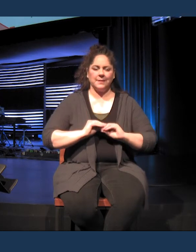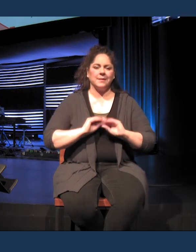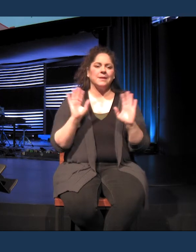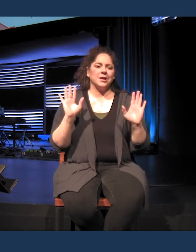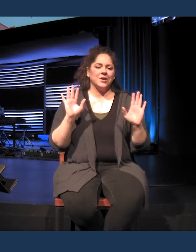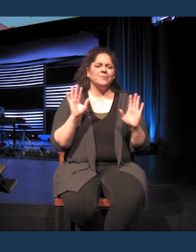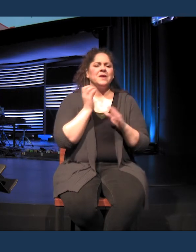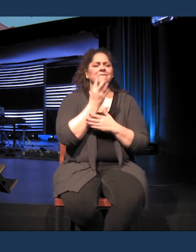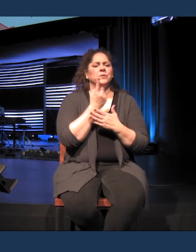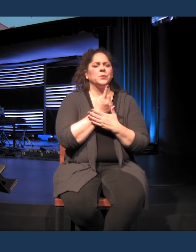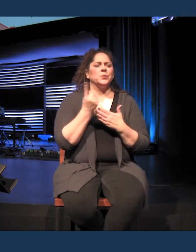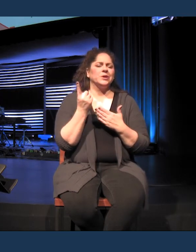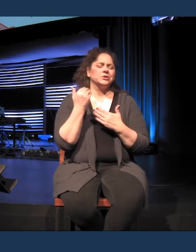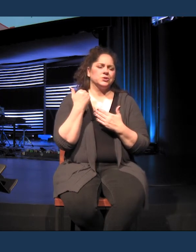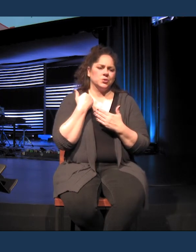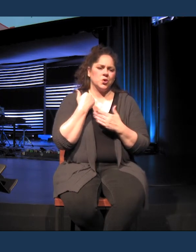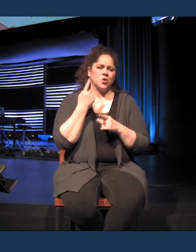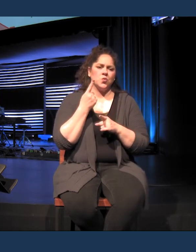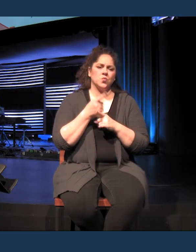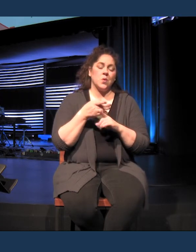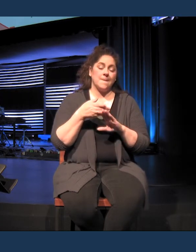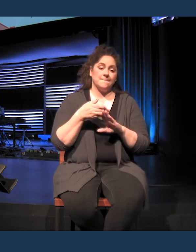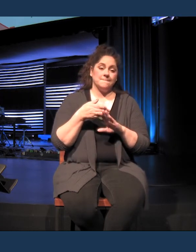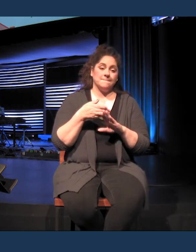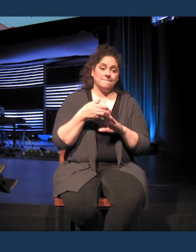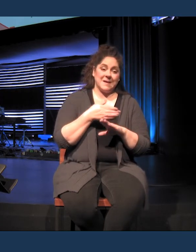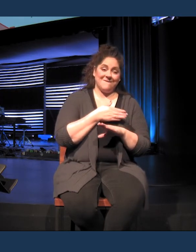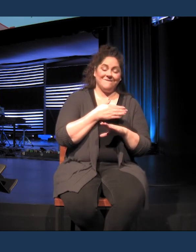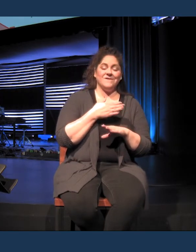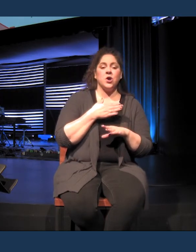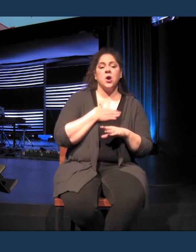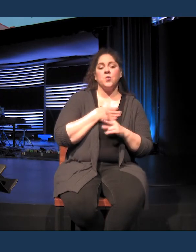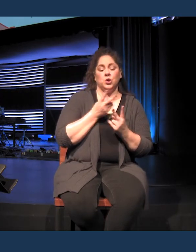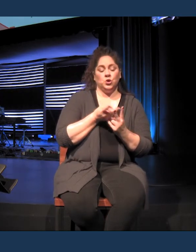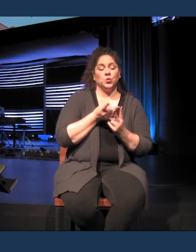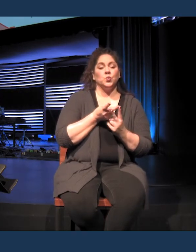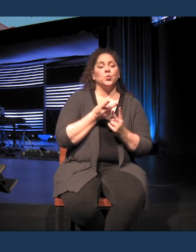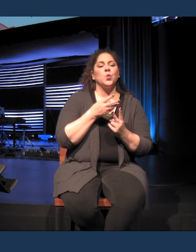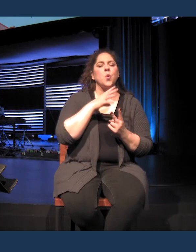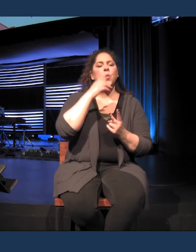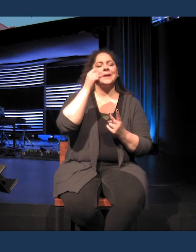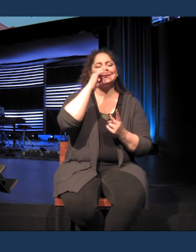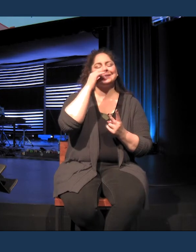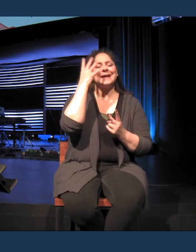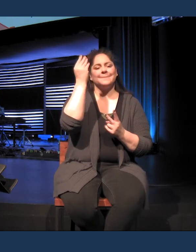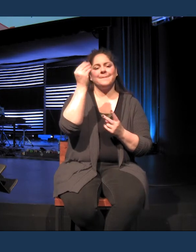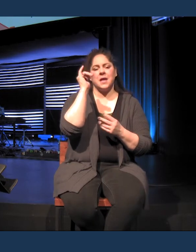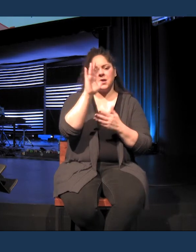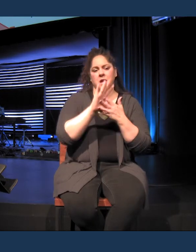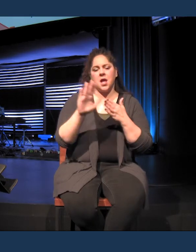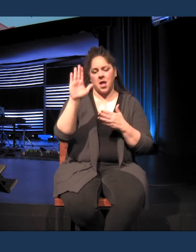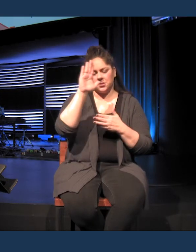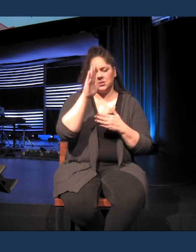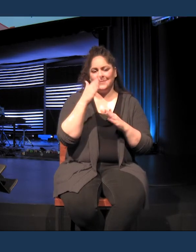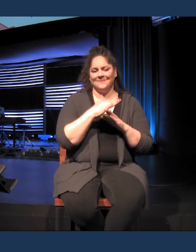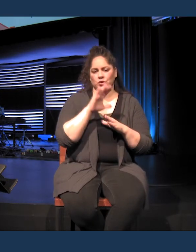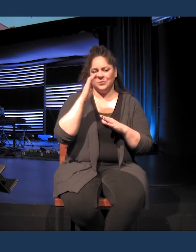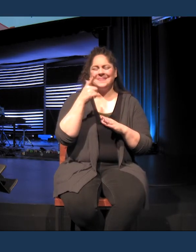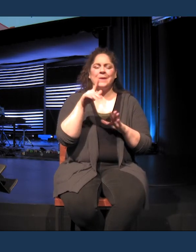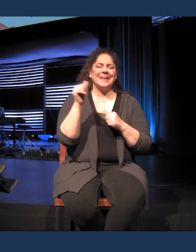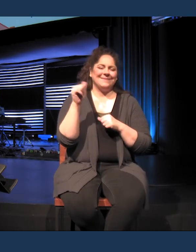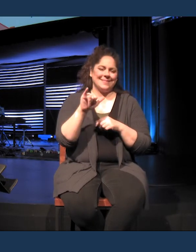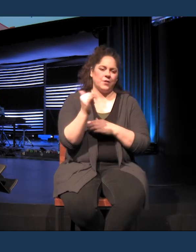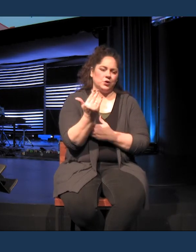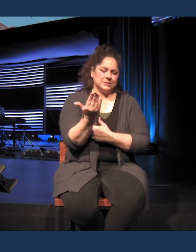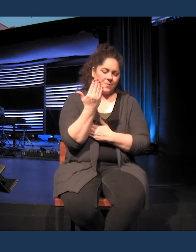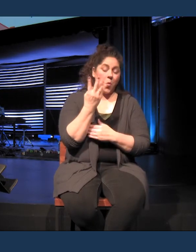A few weeks ago, right before our two older kids, Hallie and Ethan, went back to college from their Christmas break, they were leaving on a Thursday